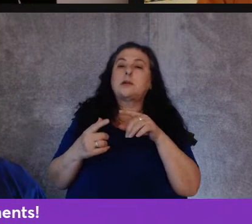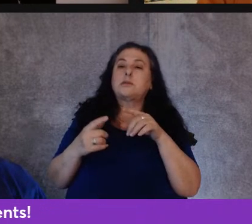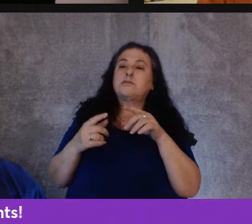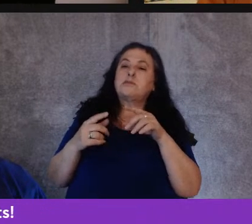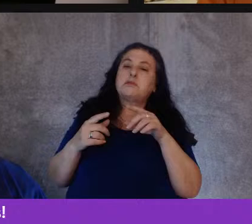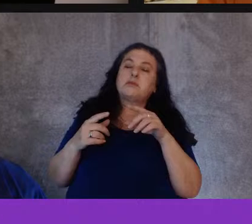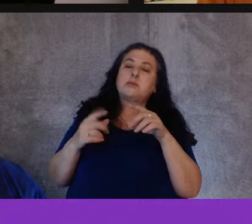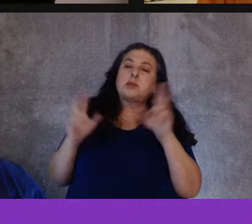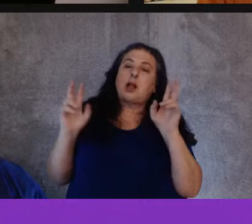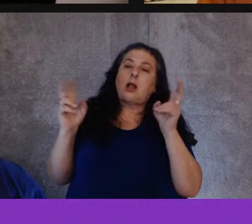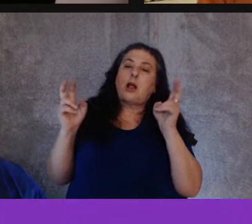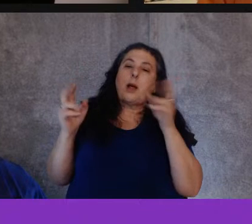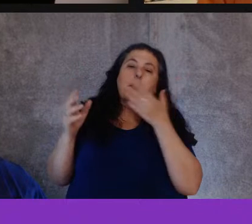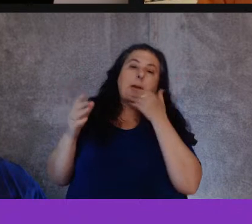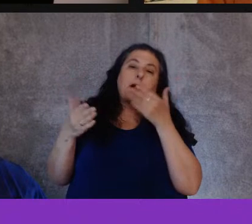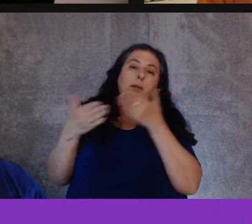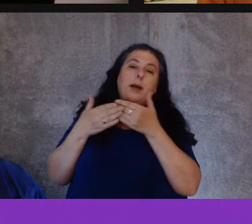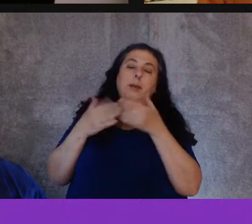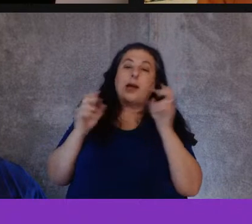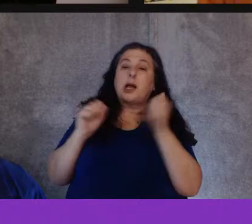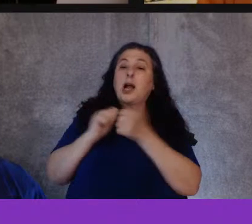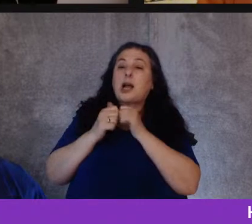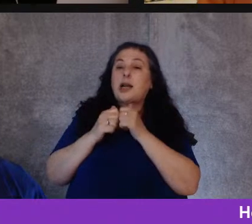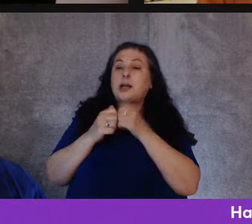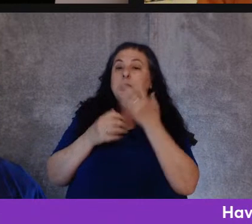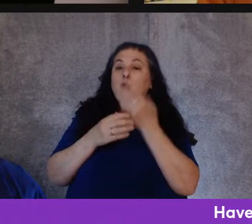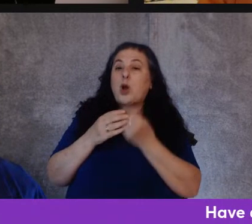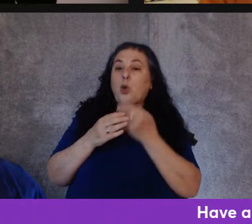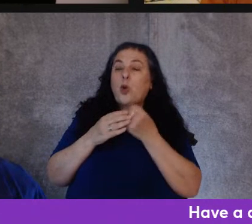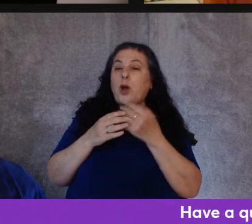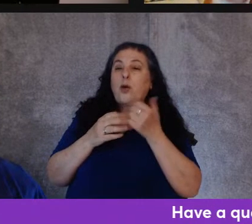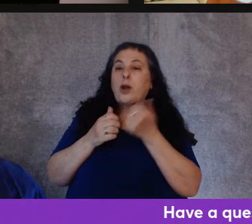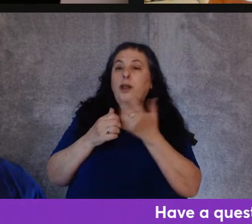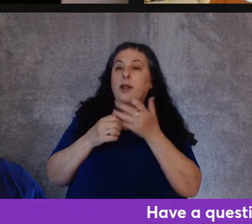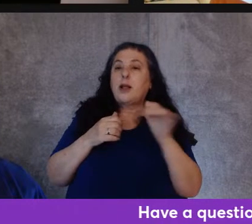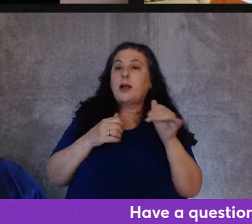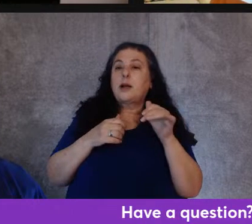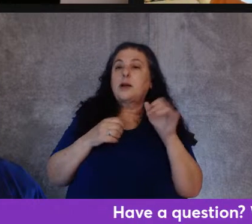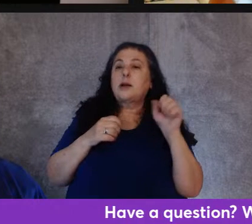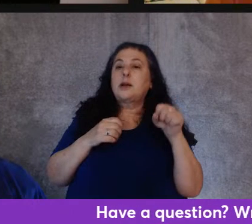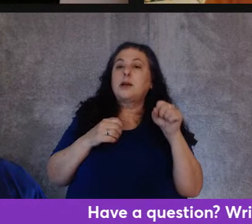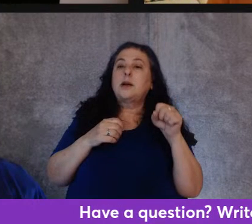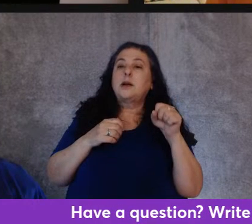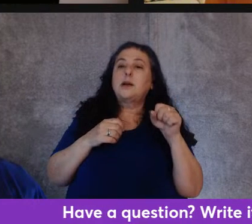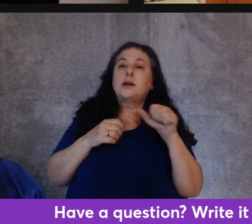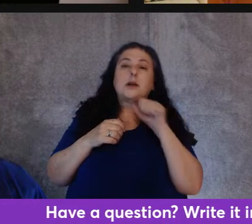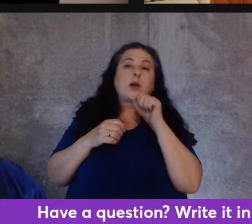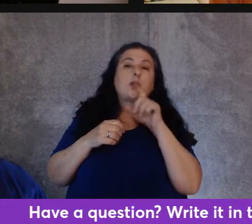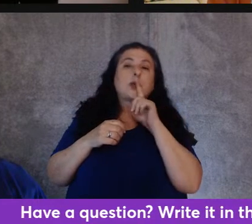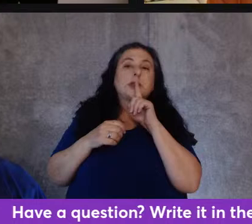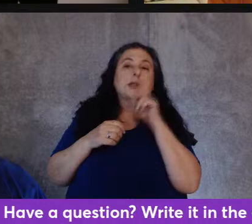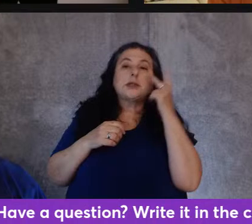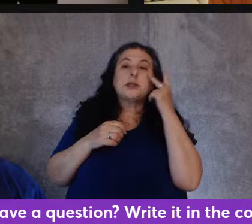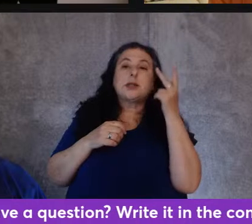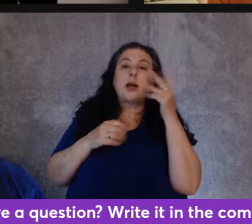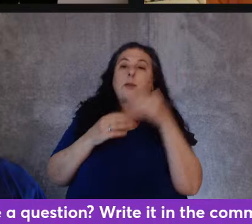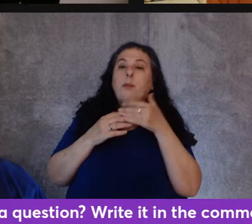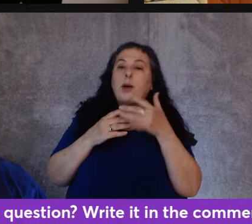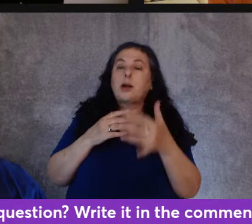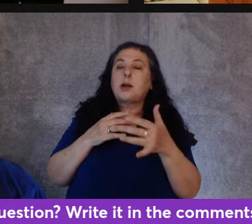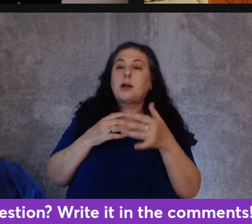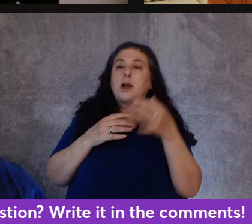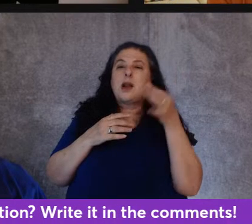Better Baby contests went away, or anything like that? Yeah, you don't really see them much anymore by about